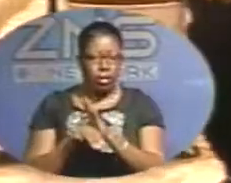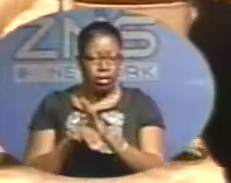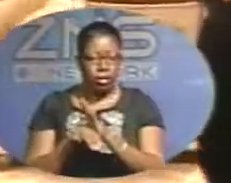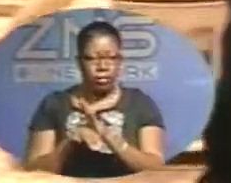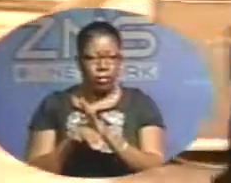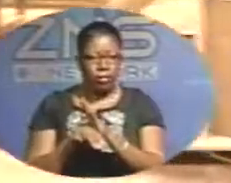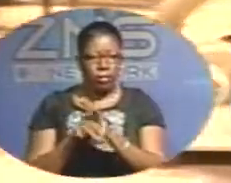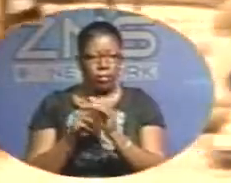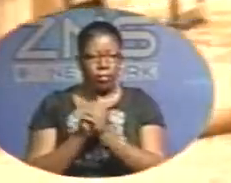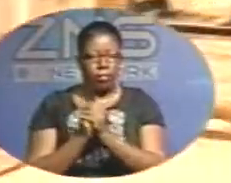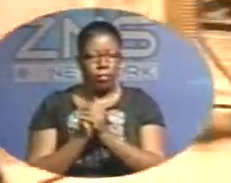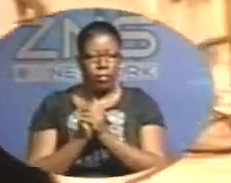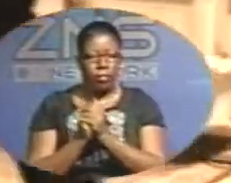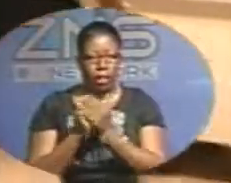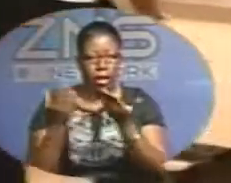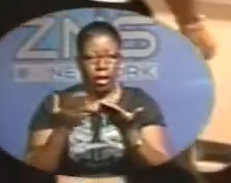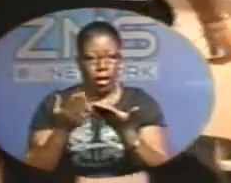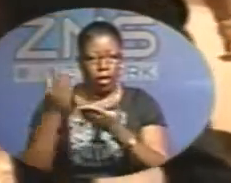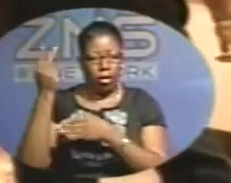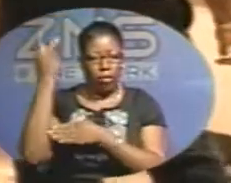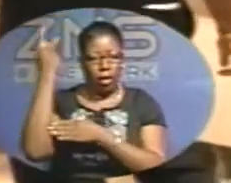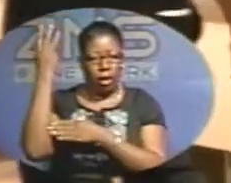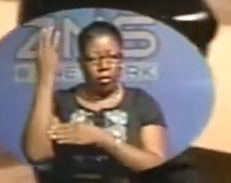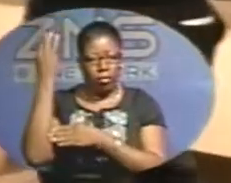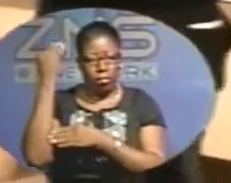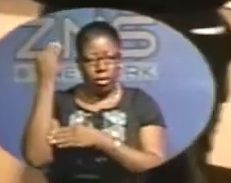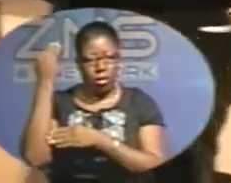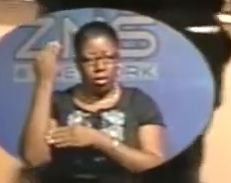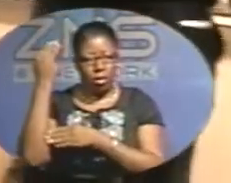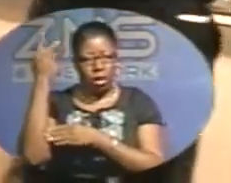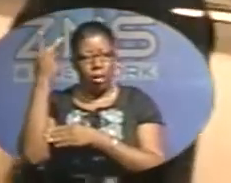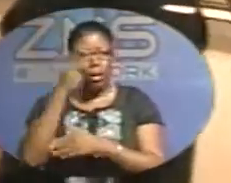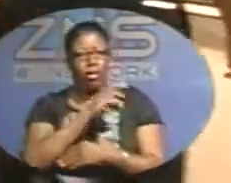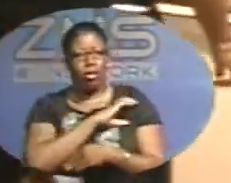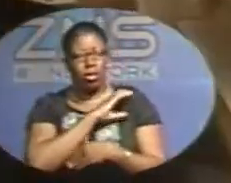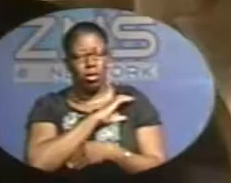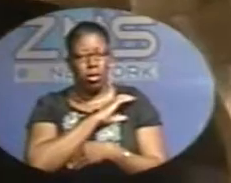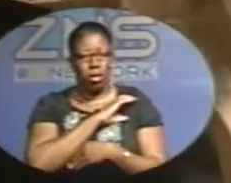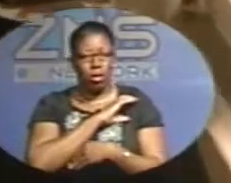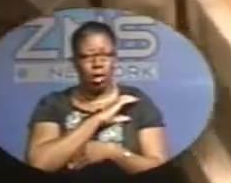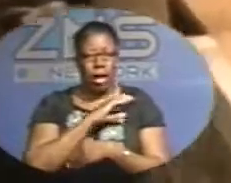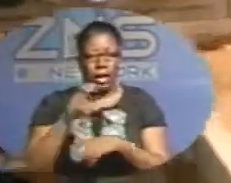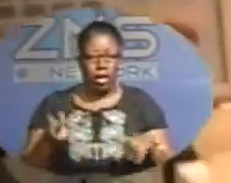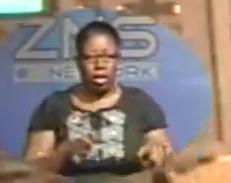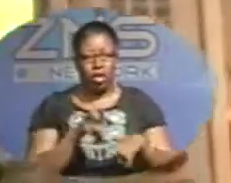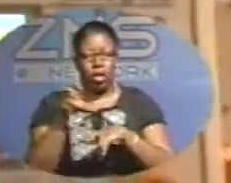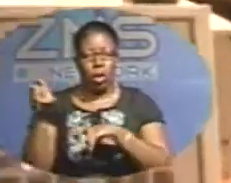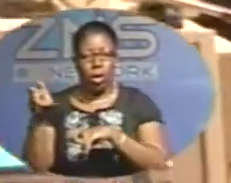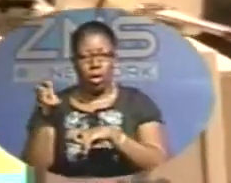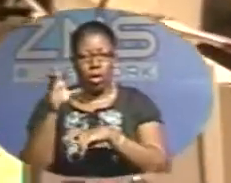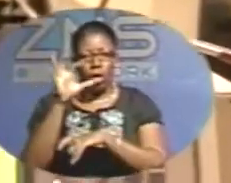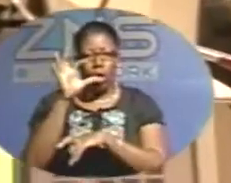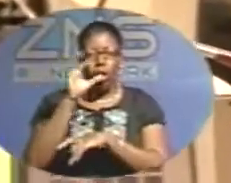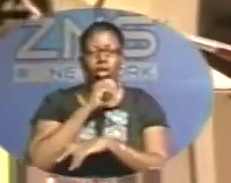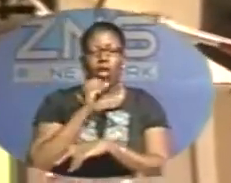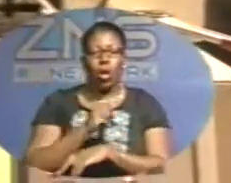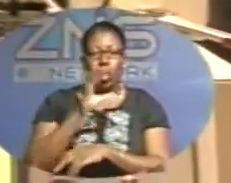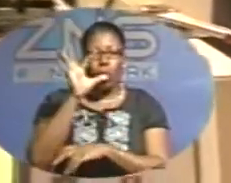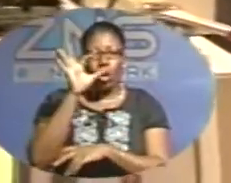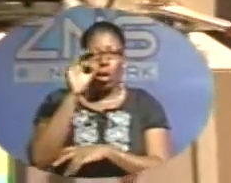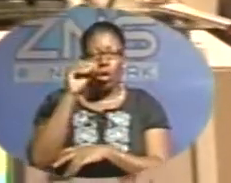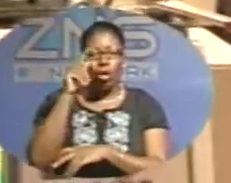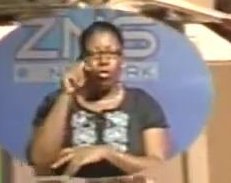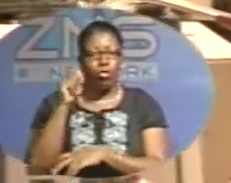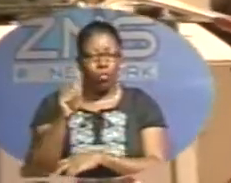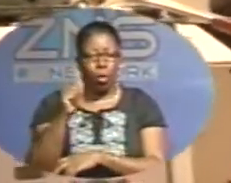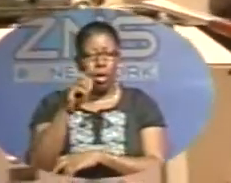But you're looking at video here of Prime Minister the Right Honorable Perry Christie as he did a tour in the Old Fort Bay area of a new plant